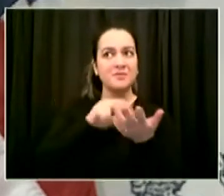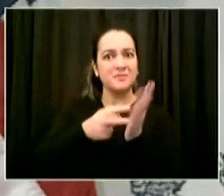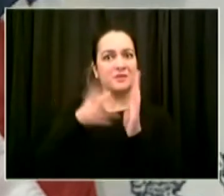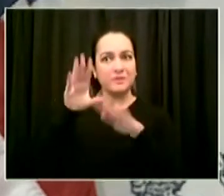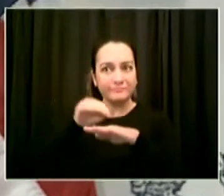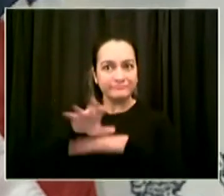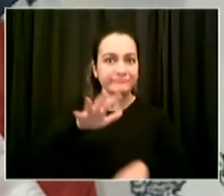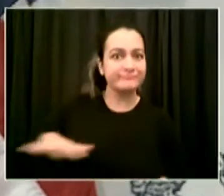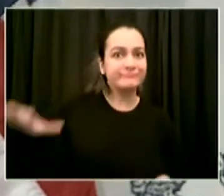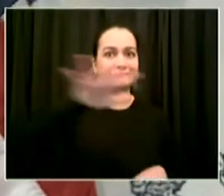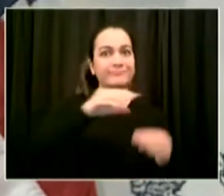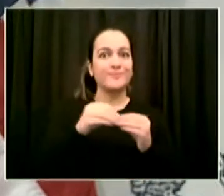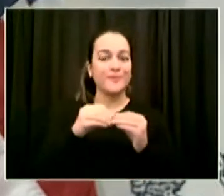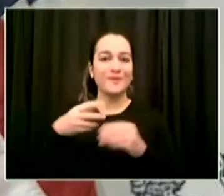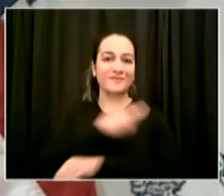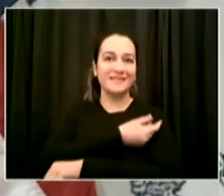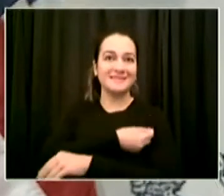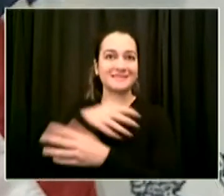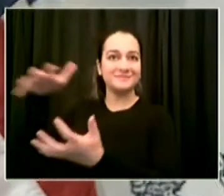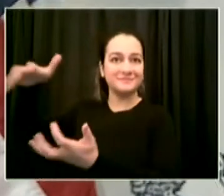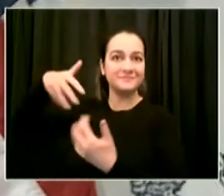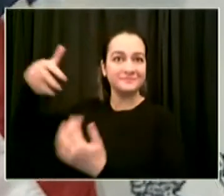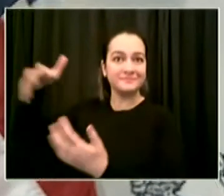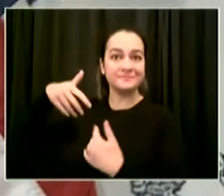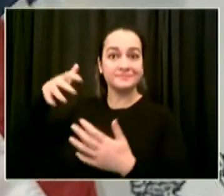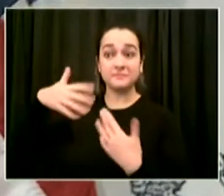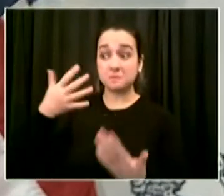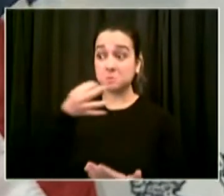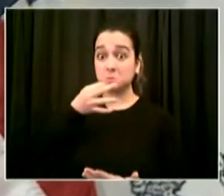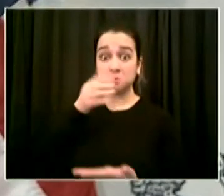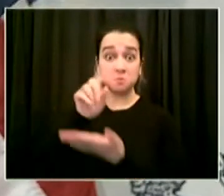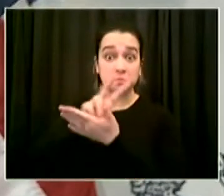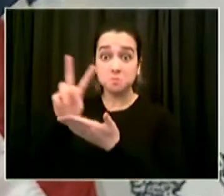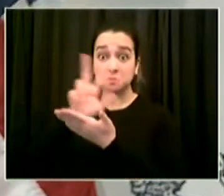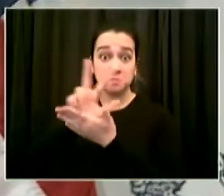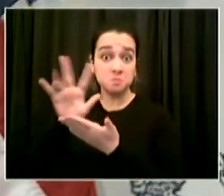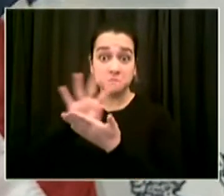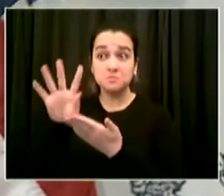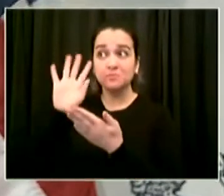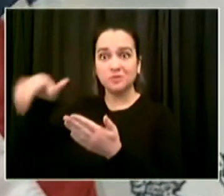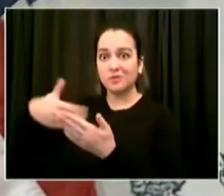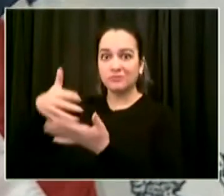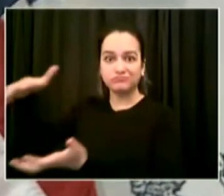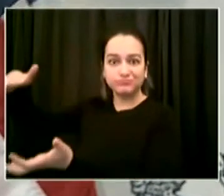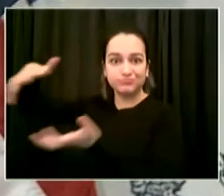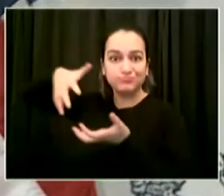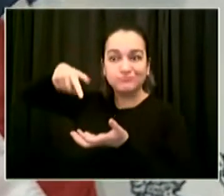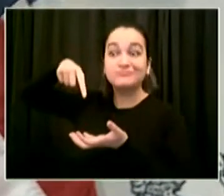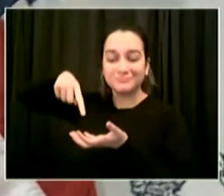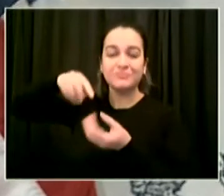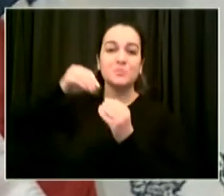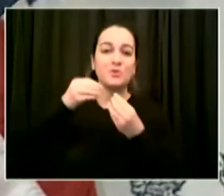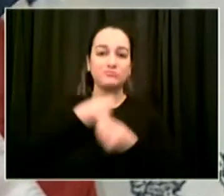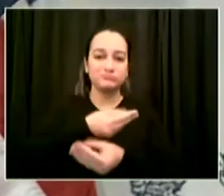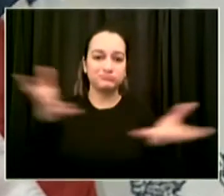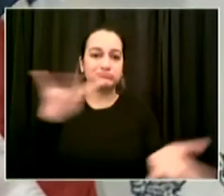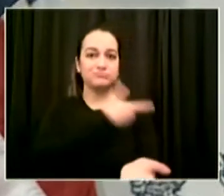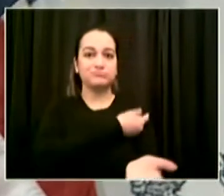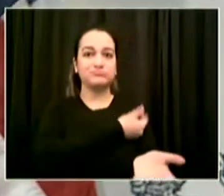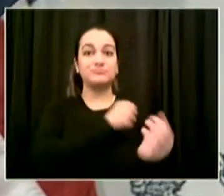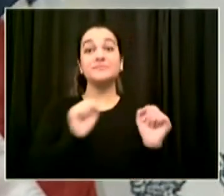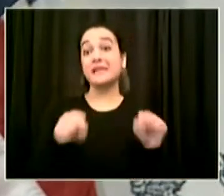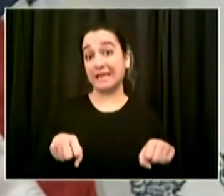saying we are ready to give 500,000 vaccinations per week. We need the supply, but